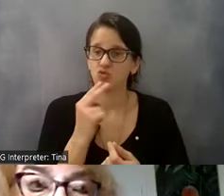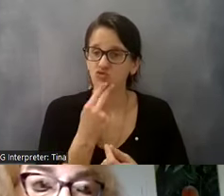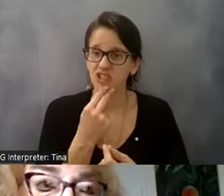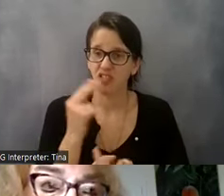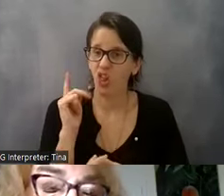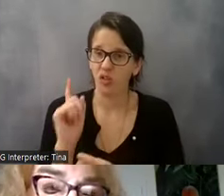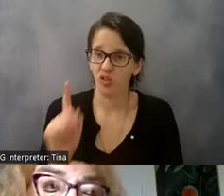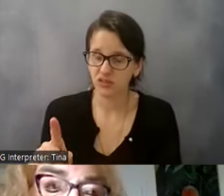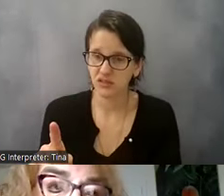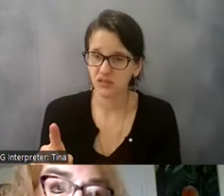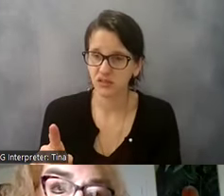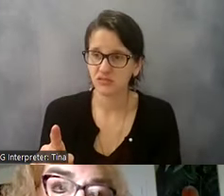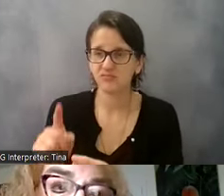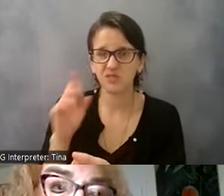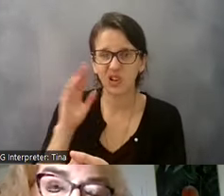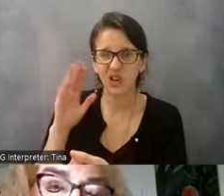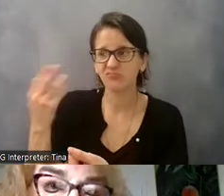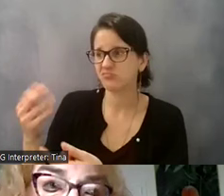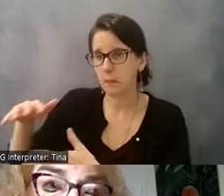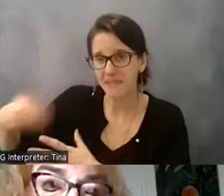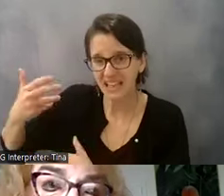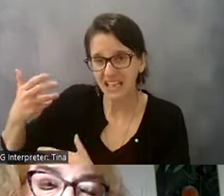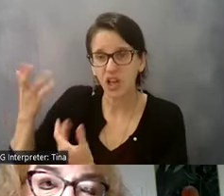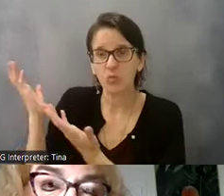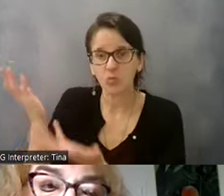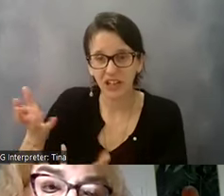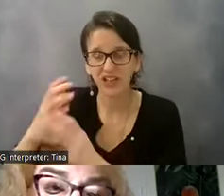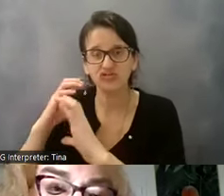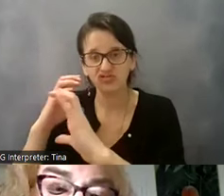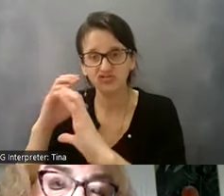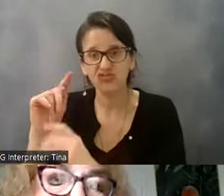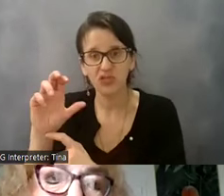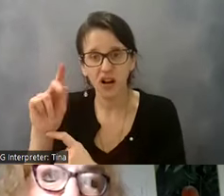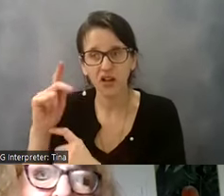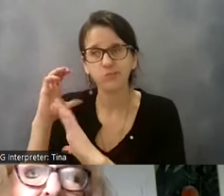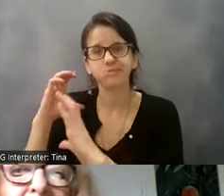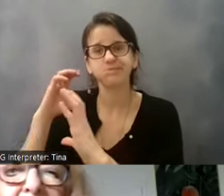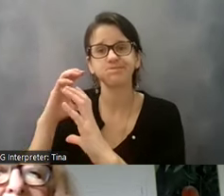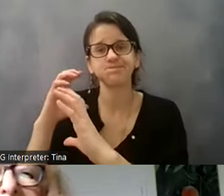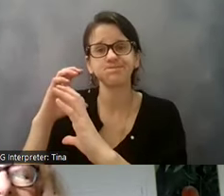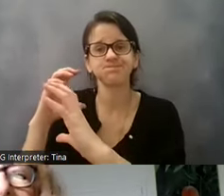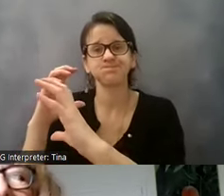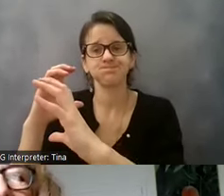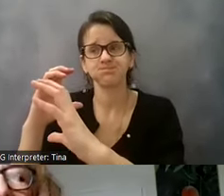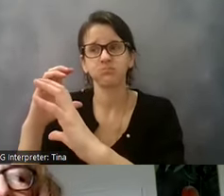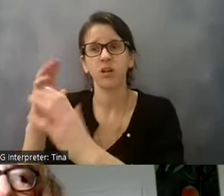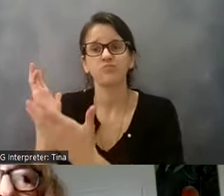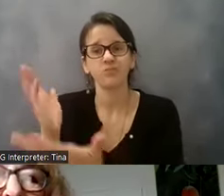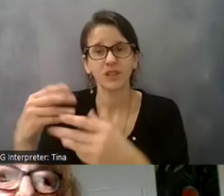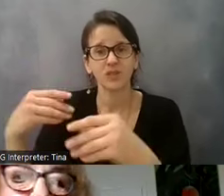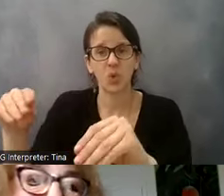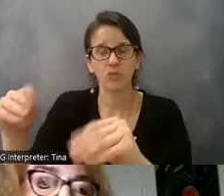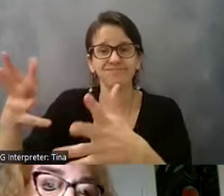it right away. Even if it's a few hours, it's not comparable to the nutrition